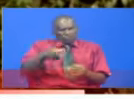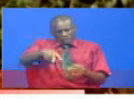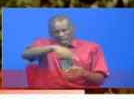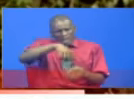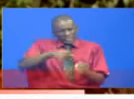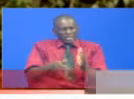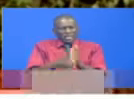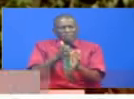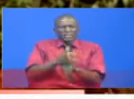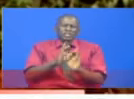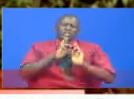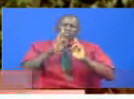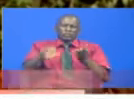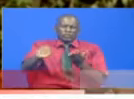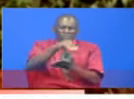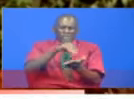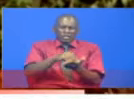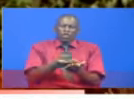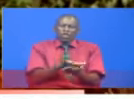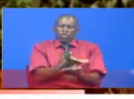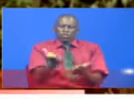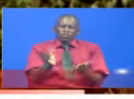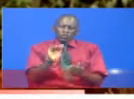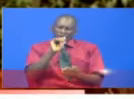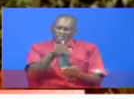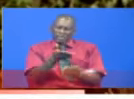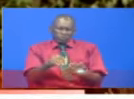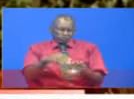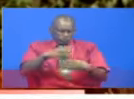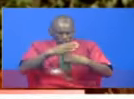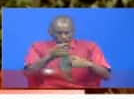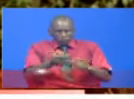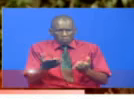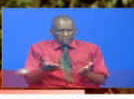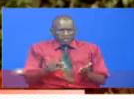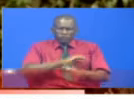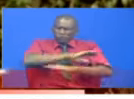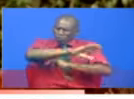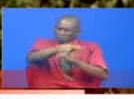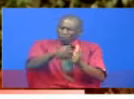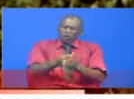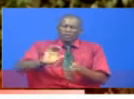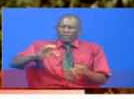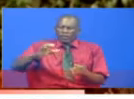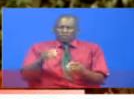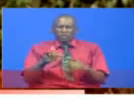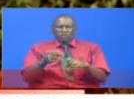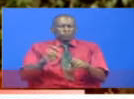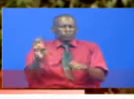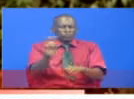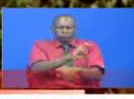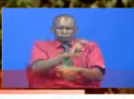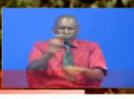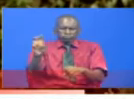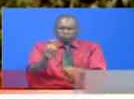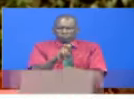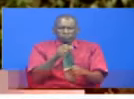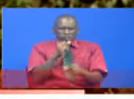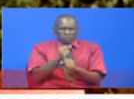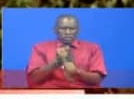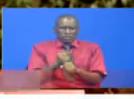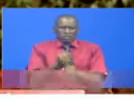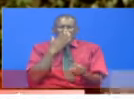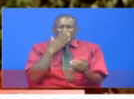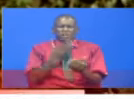Center. So those asking where these samples are coming from, they are coming from all the counties and from our surveillance efforts.